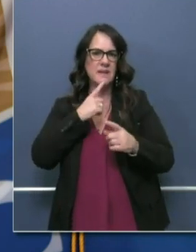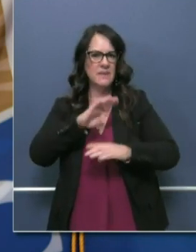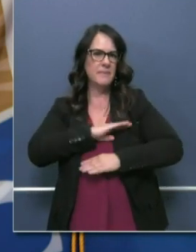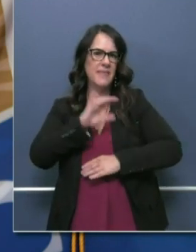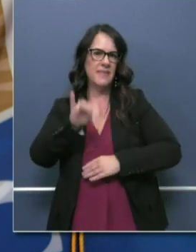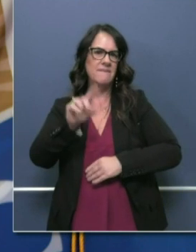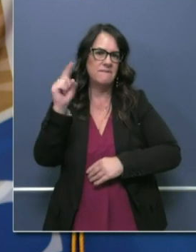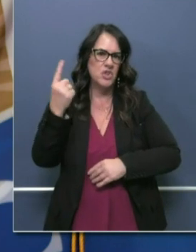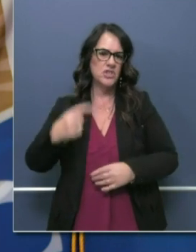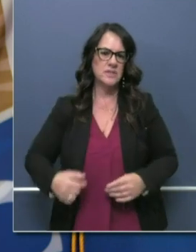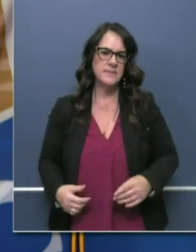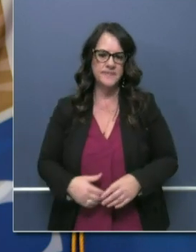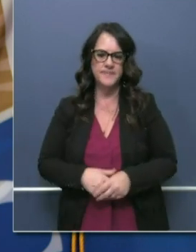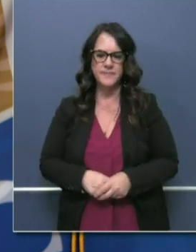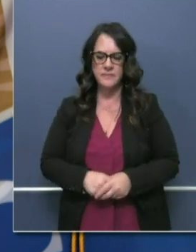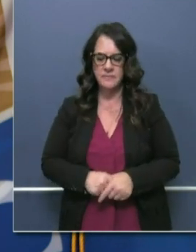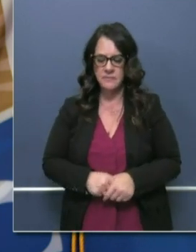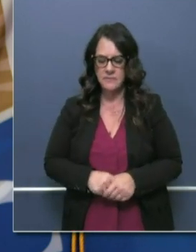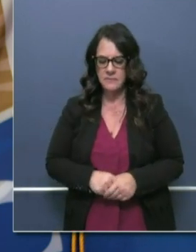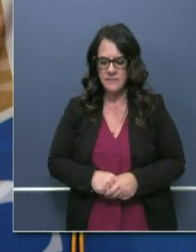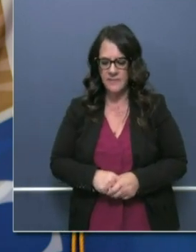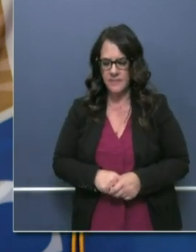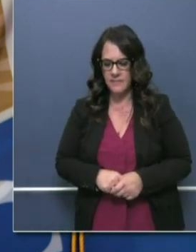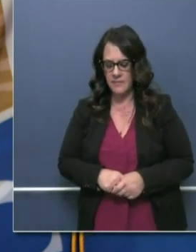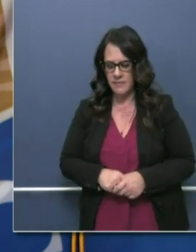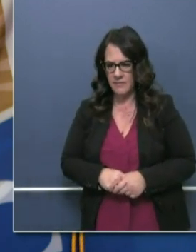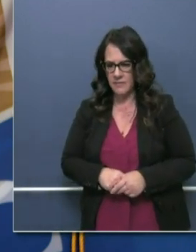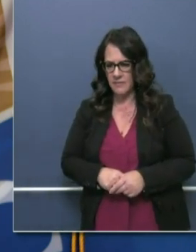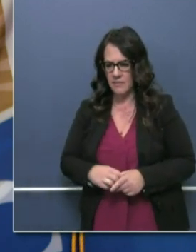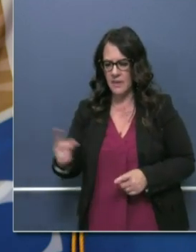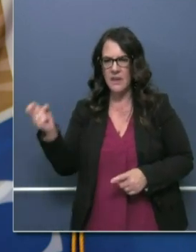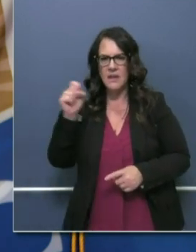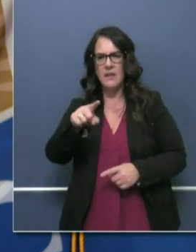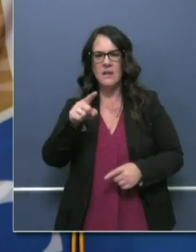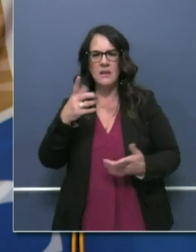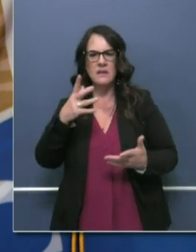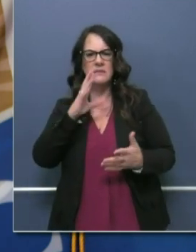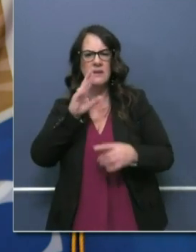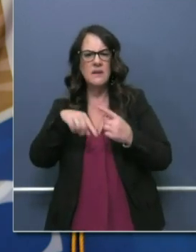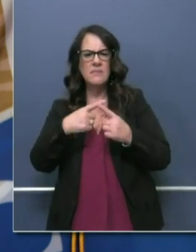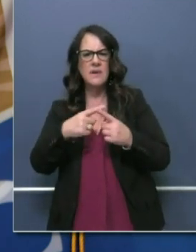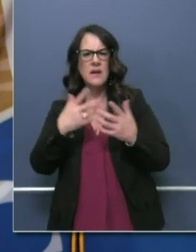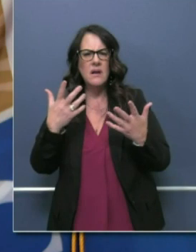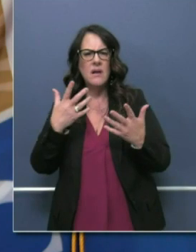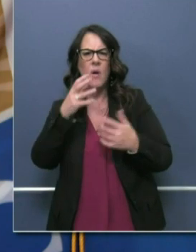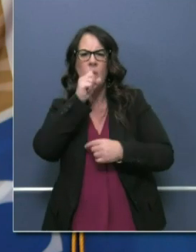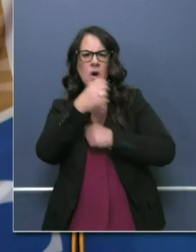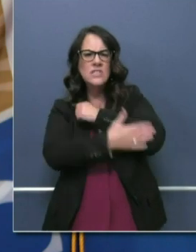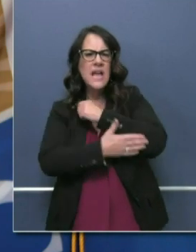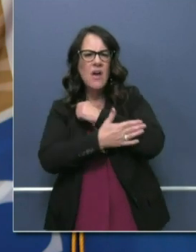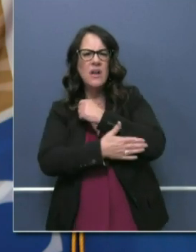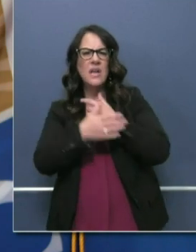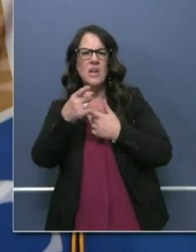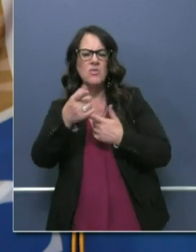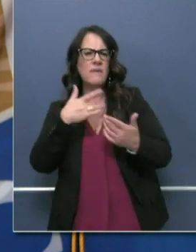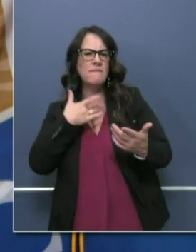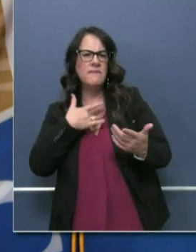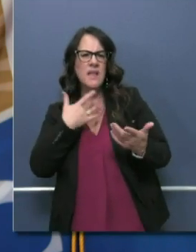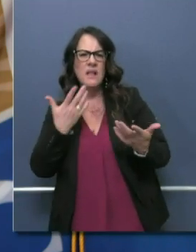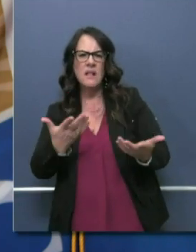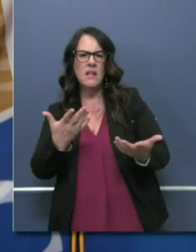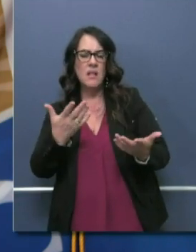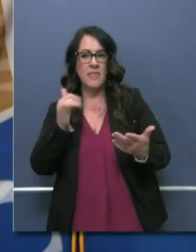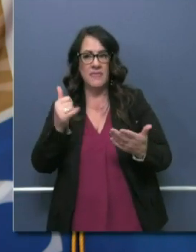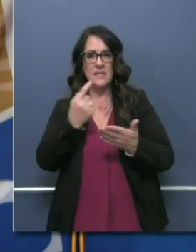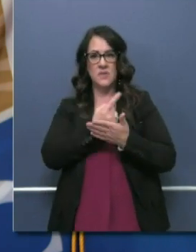Yeah, Governor. What did you see from Orange County specifically on their plan of reopening beaches that impressed you? And will that happen